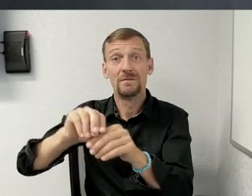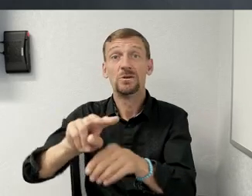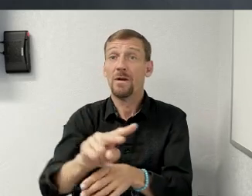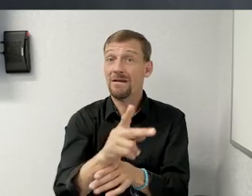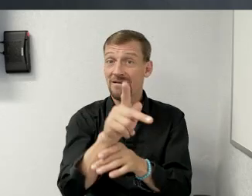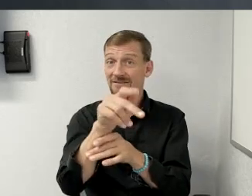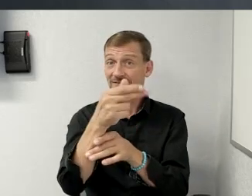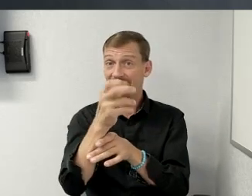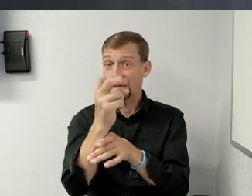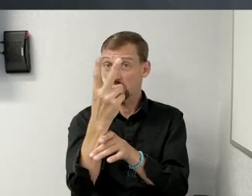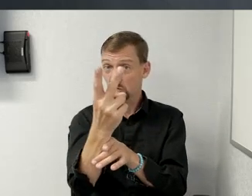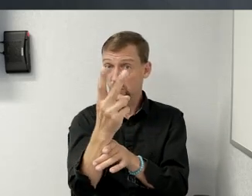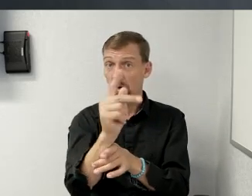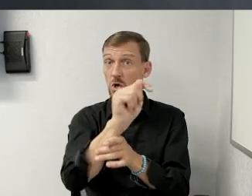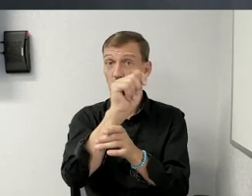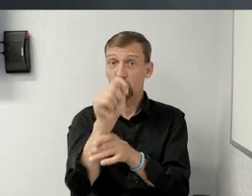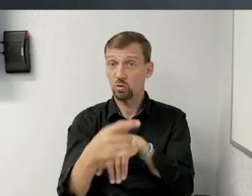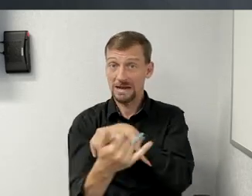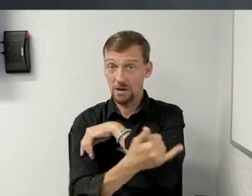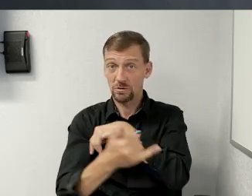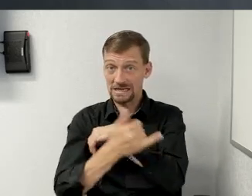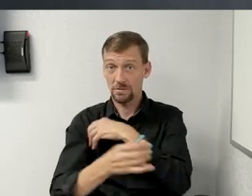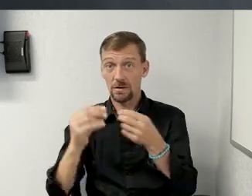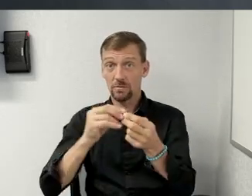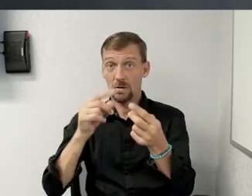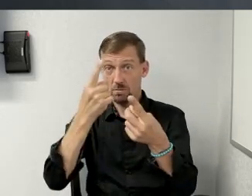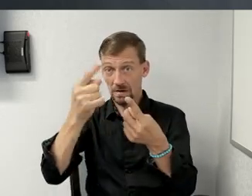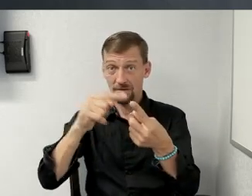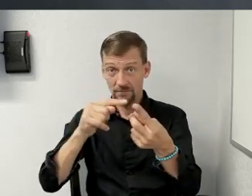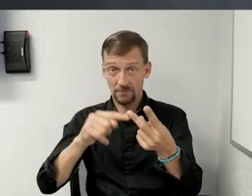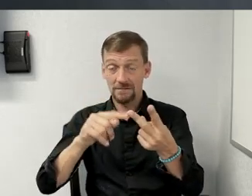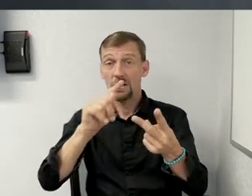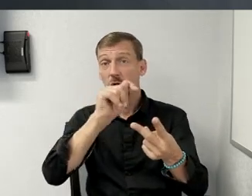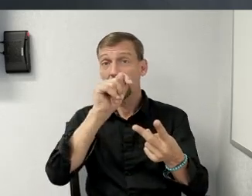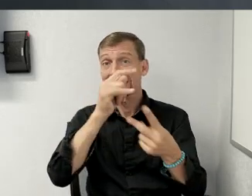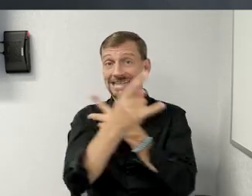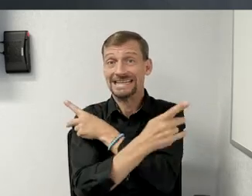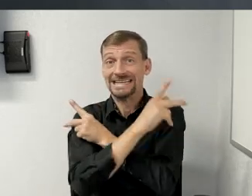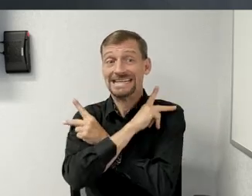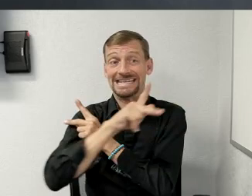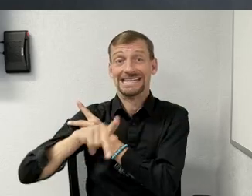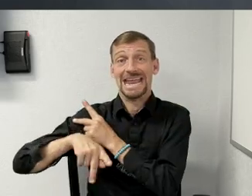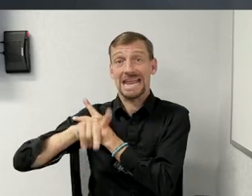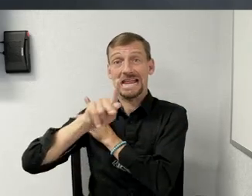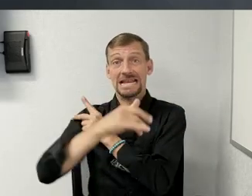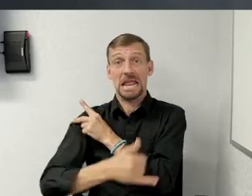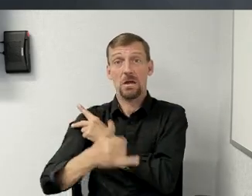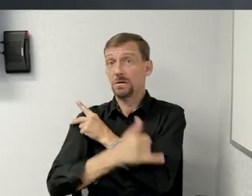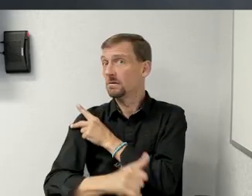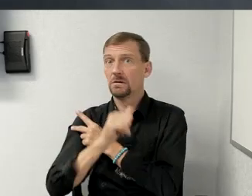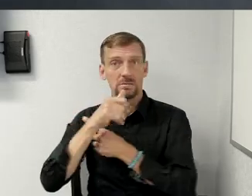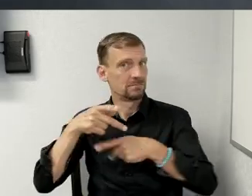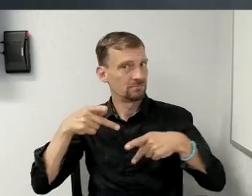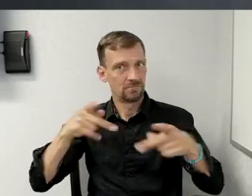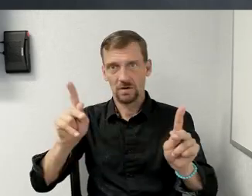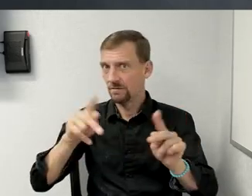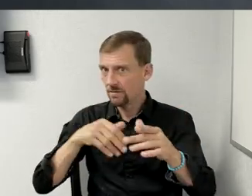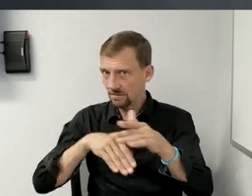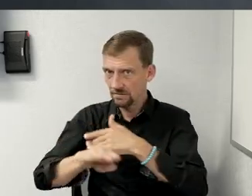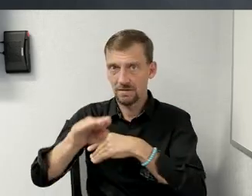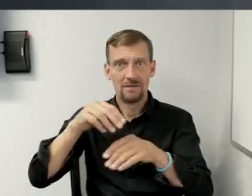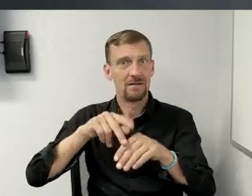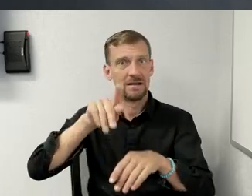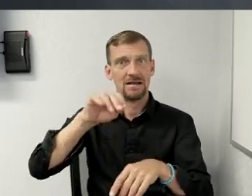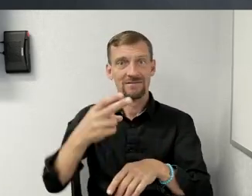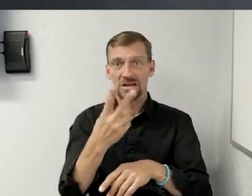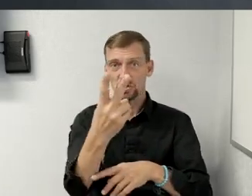2. Tulare County being one of the 5, Kings County being one of the 5 that were not permitted to move into Phase 2. And